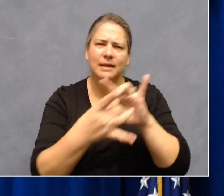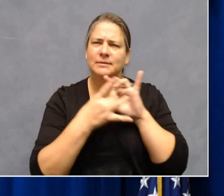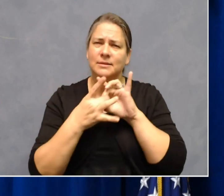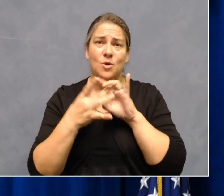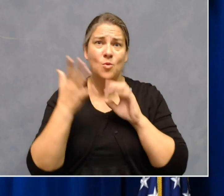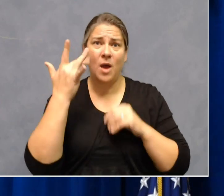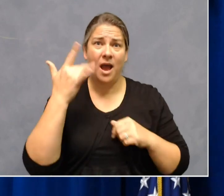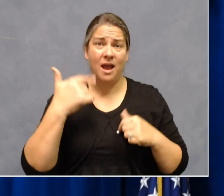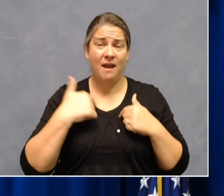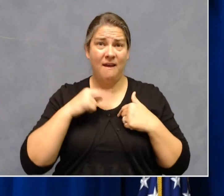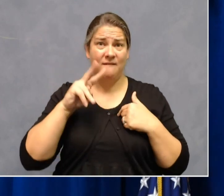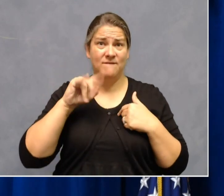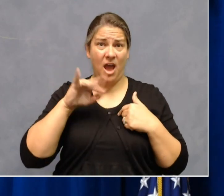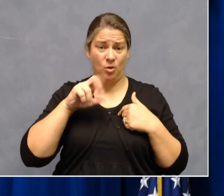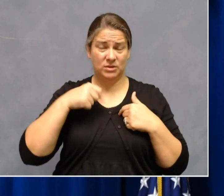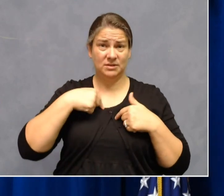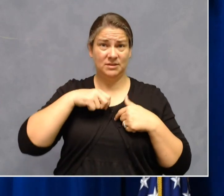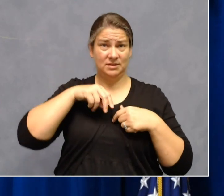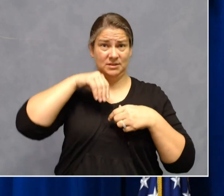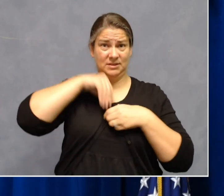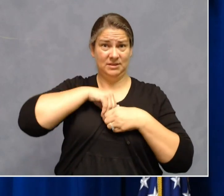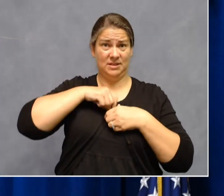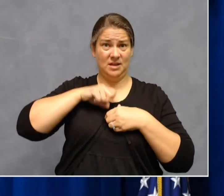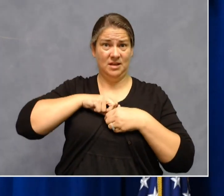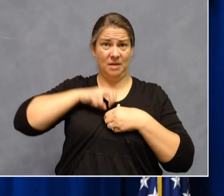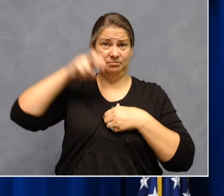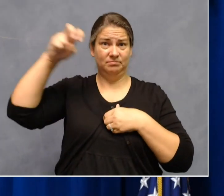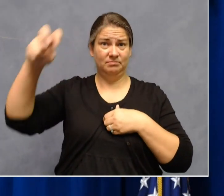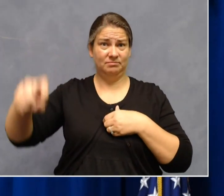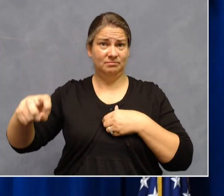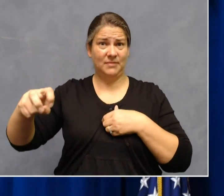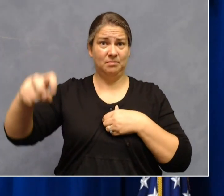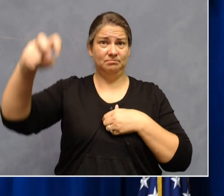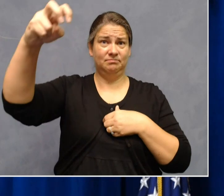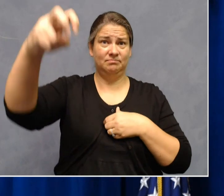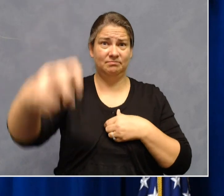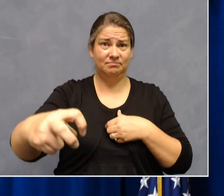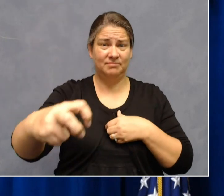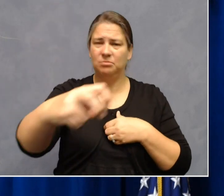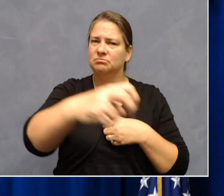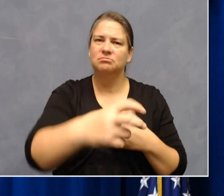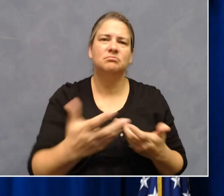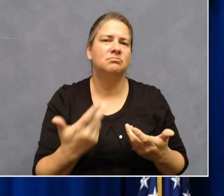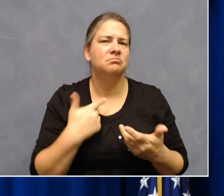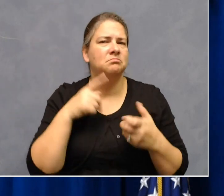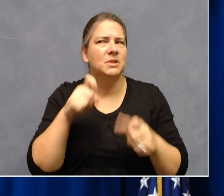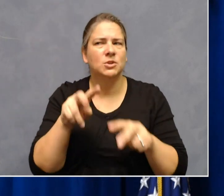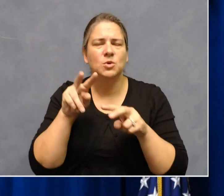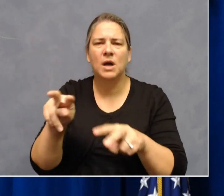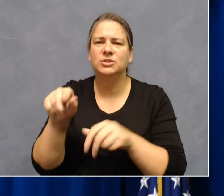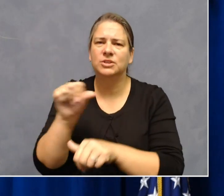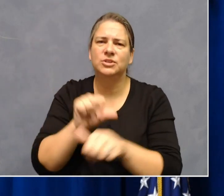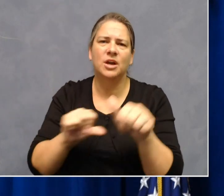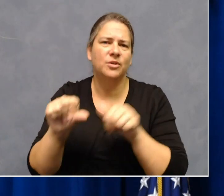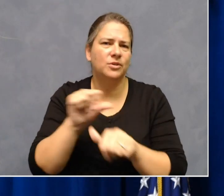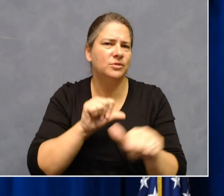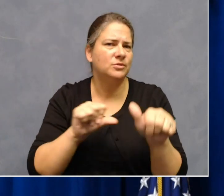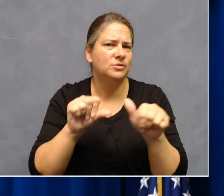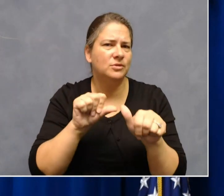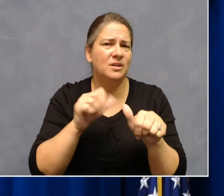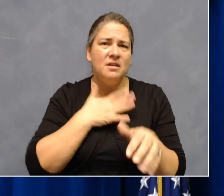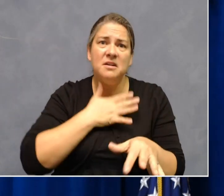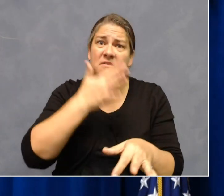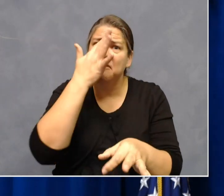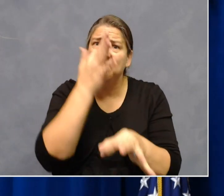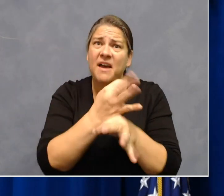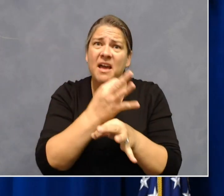another of us, it means that we've got to look out for each other. Our values tell us to do that. our faith tells us it's one of the most